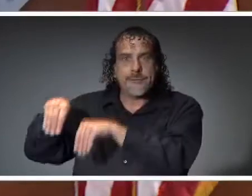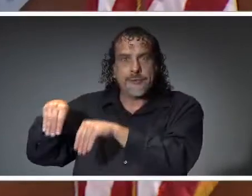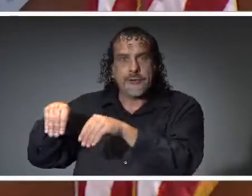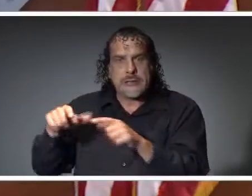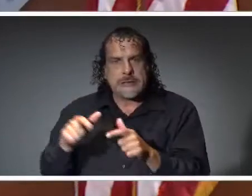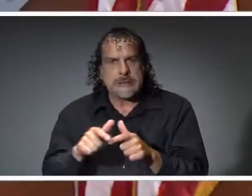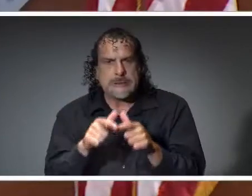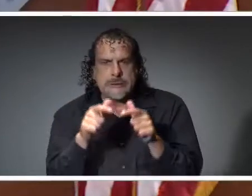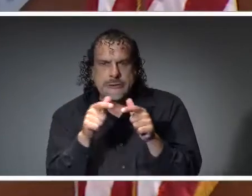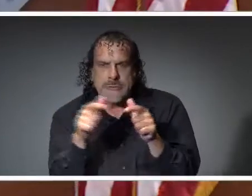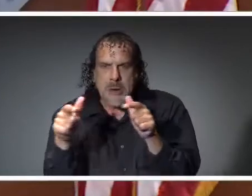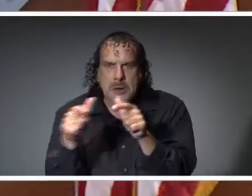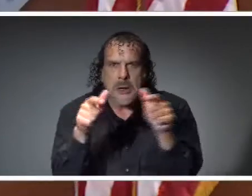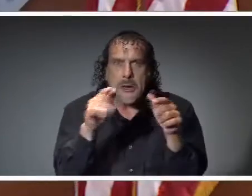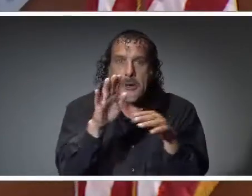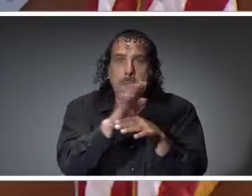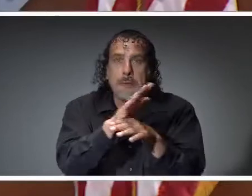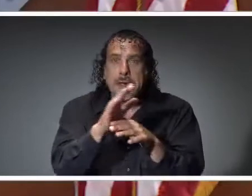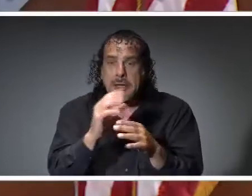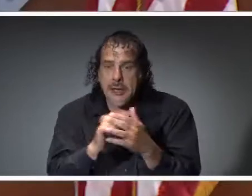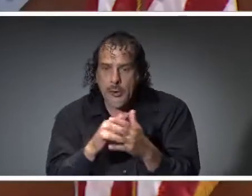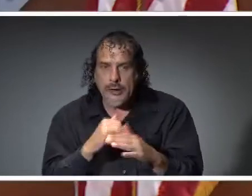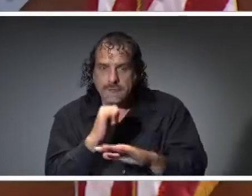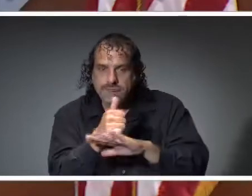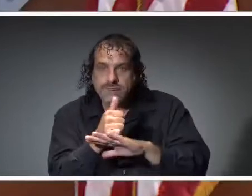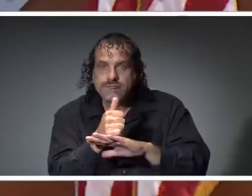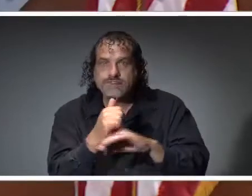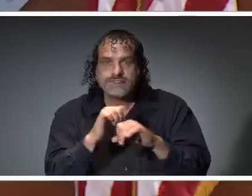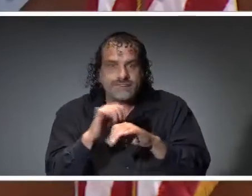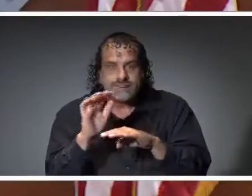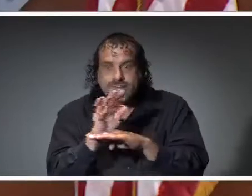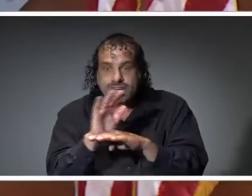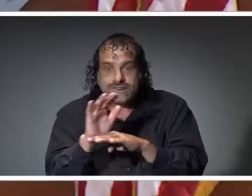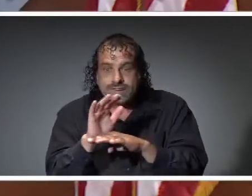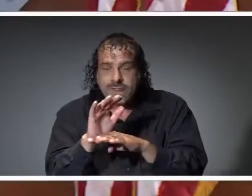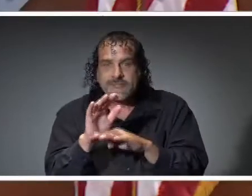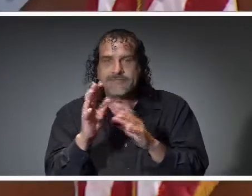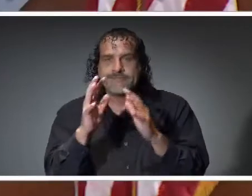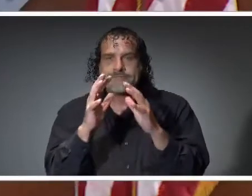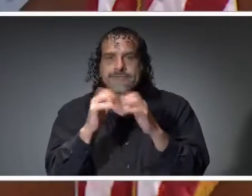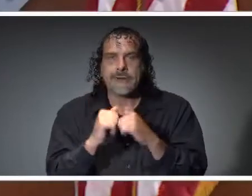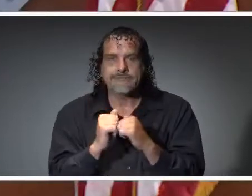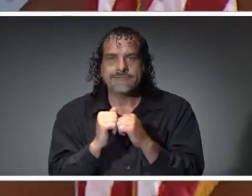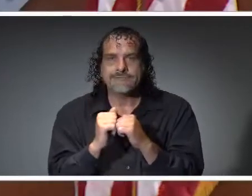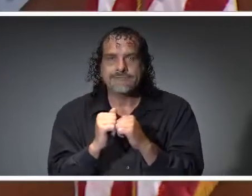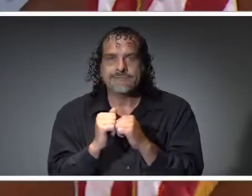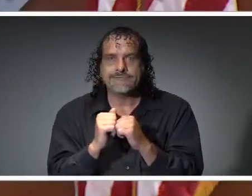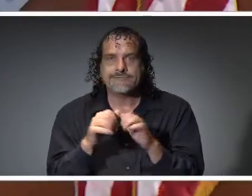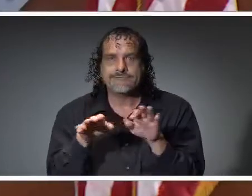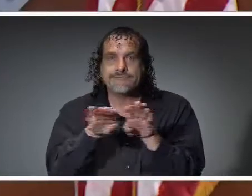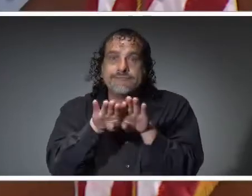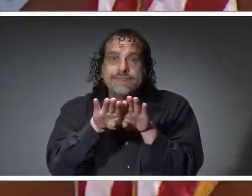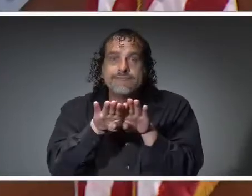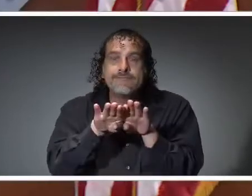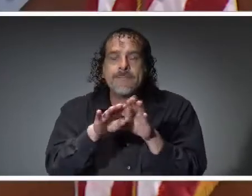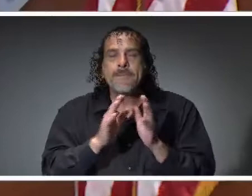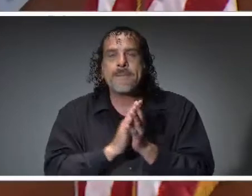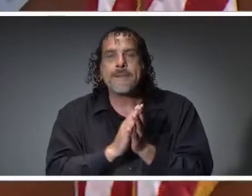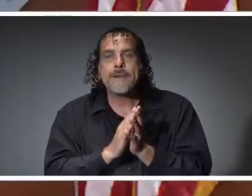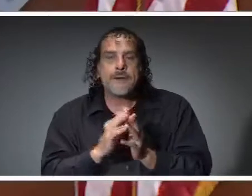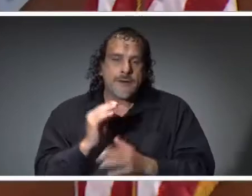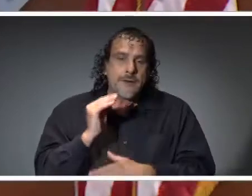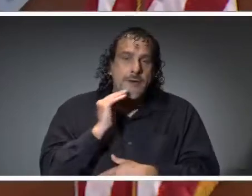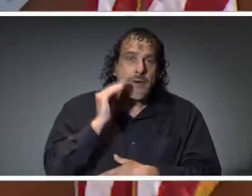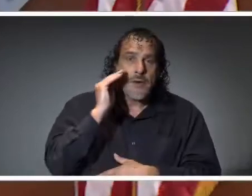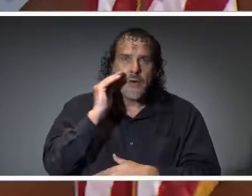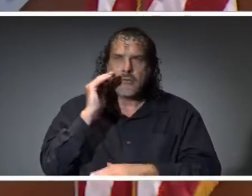grown within their communities and supported them for years were forced to shut their doors. Homes that